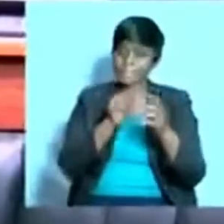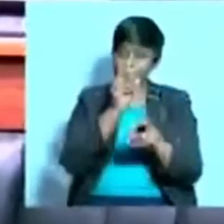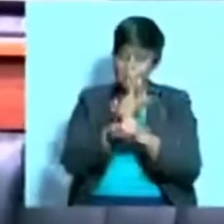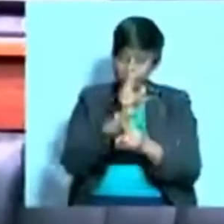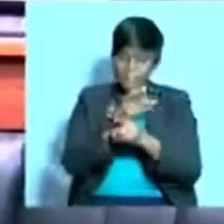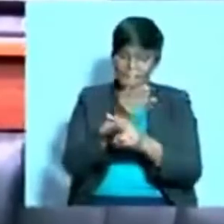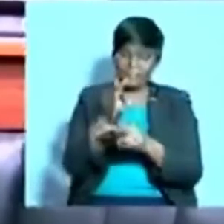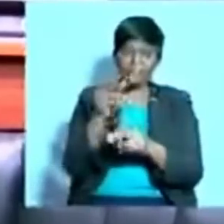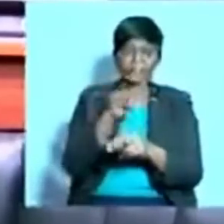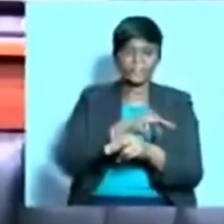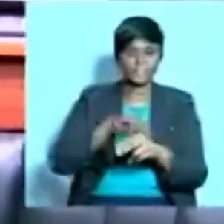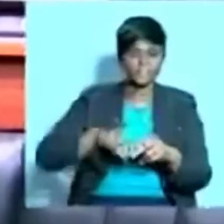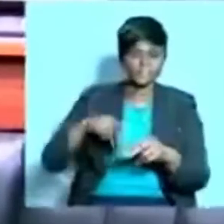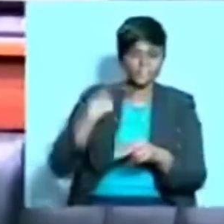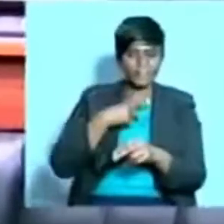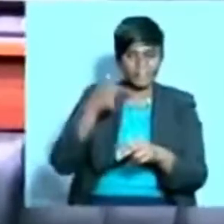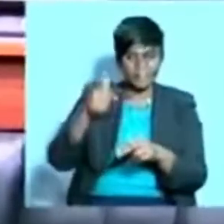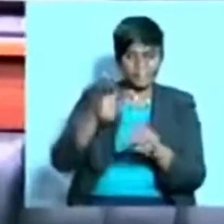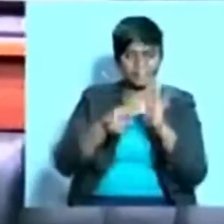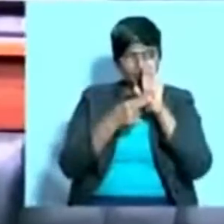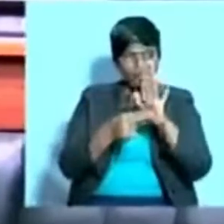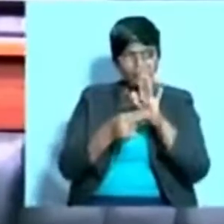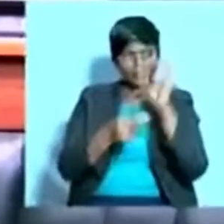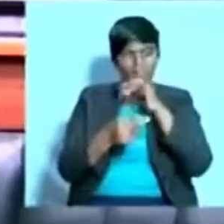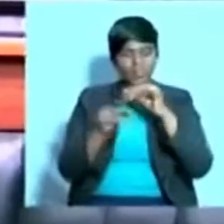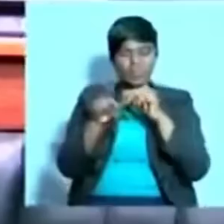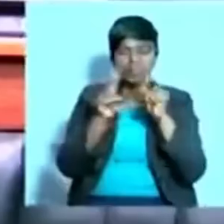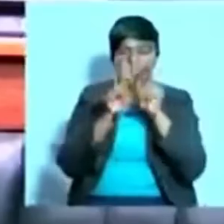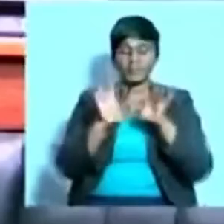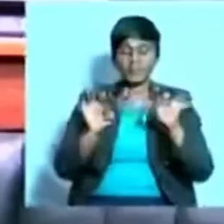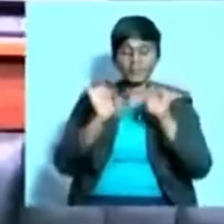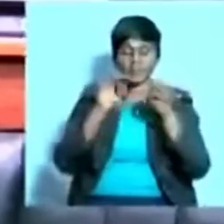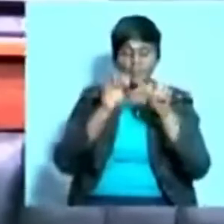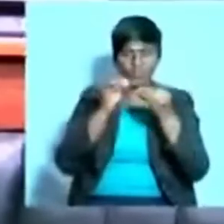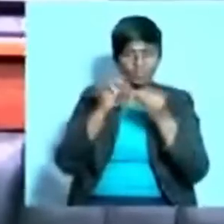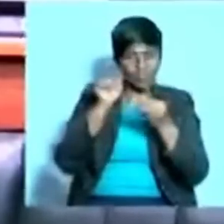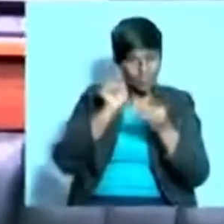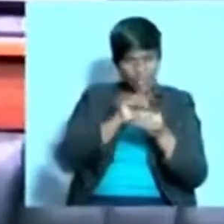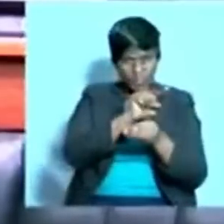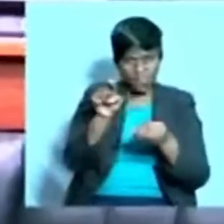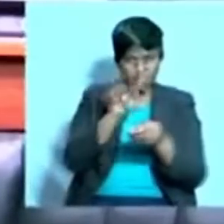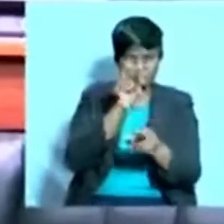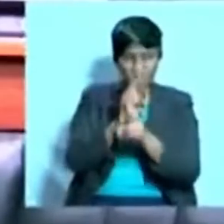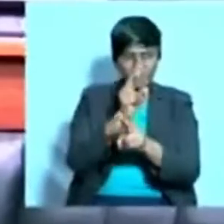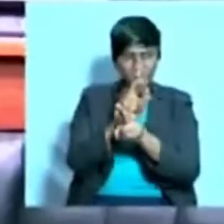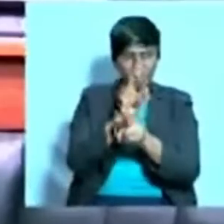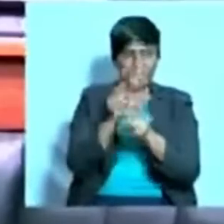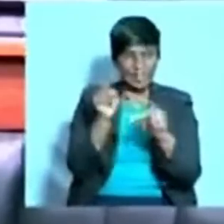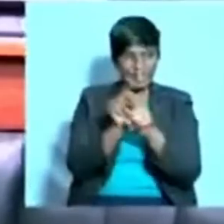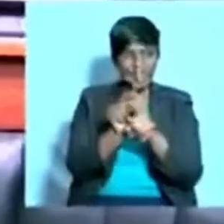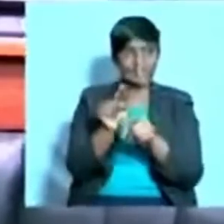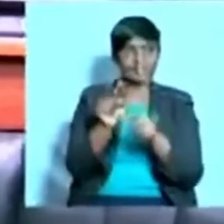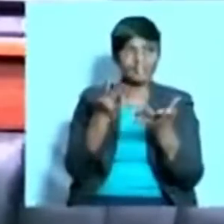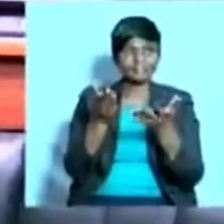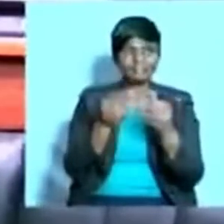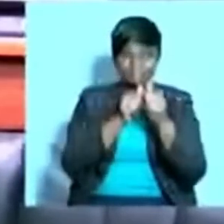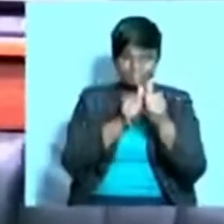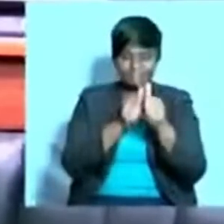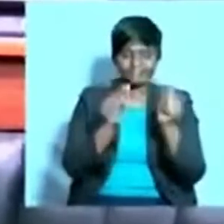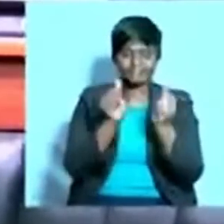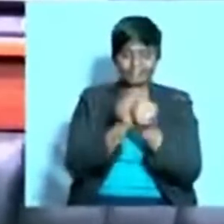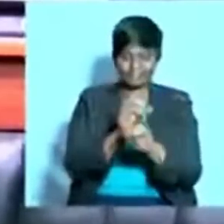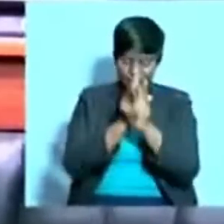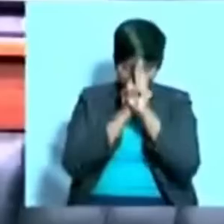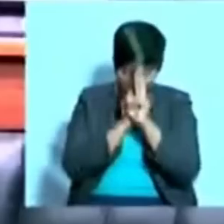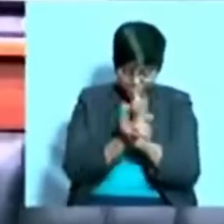of Parliamentarians did indicate the importance of those rights being exercised and